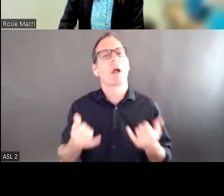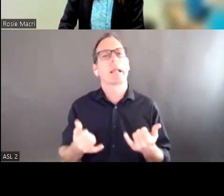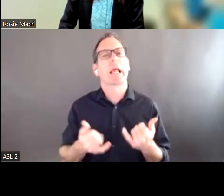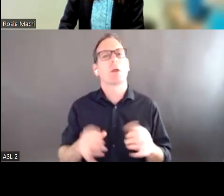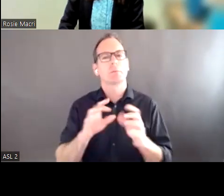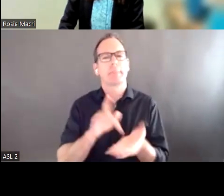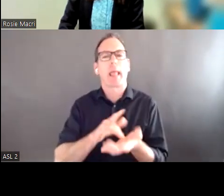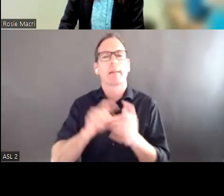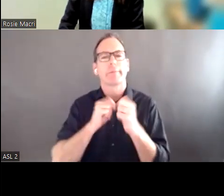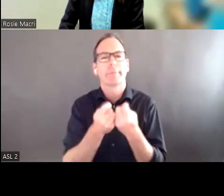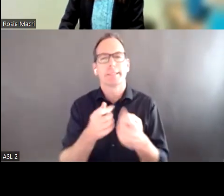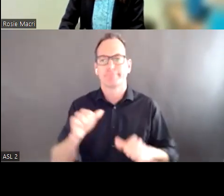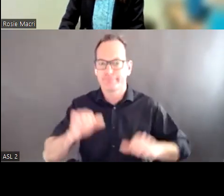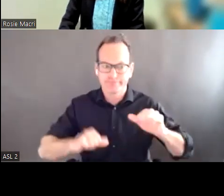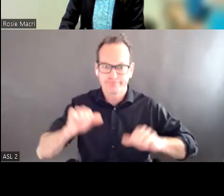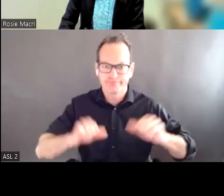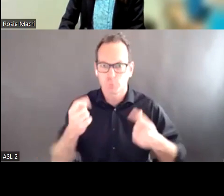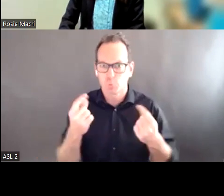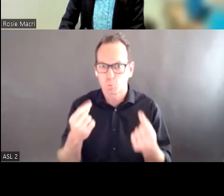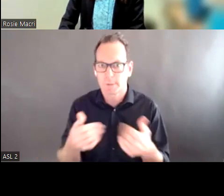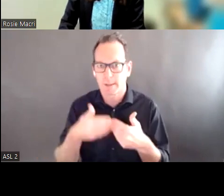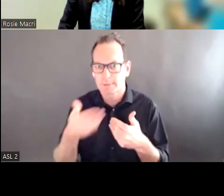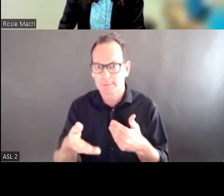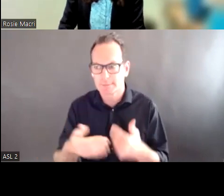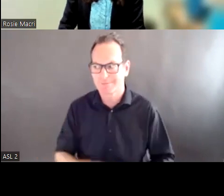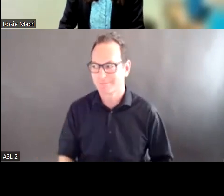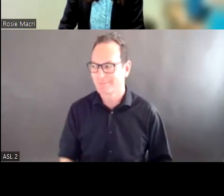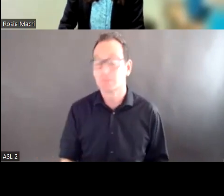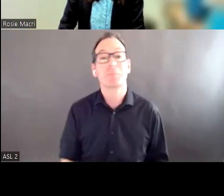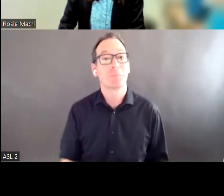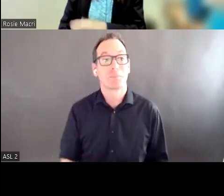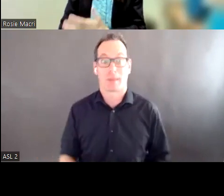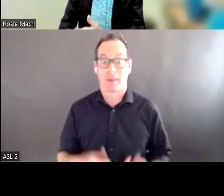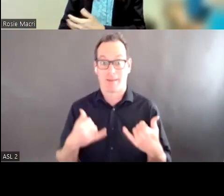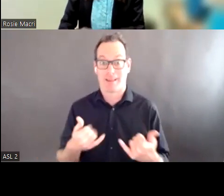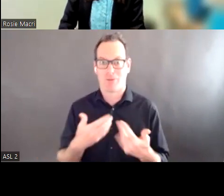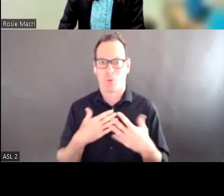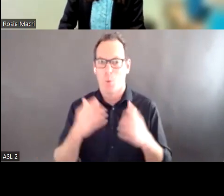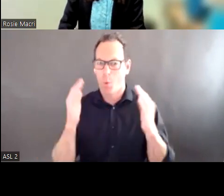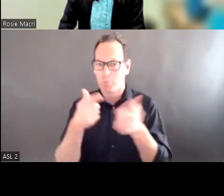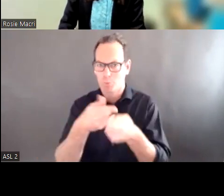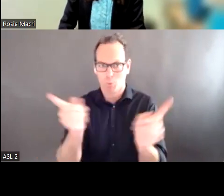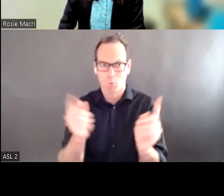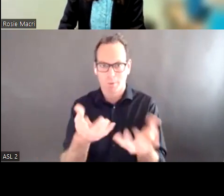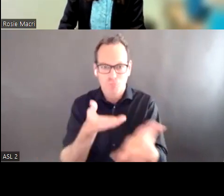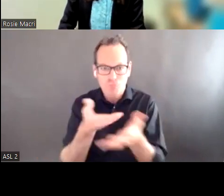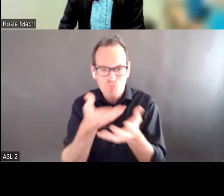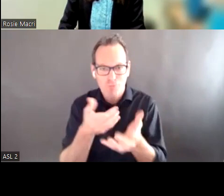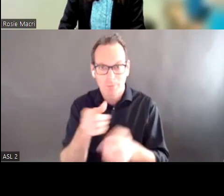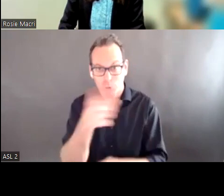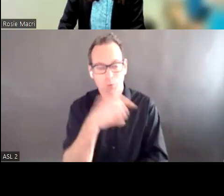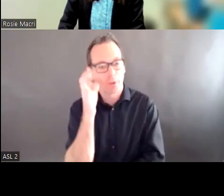is a great opportunity to explore it further. What I thought I'd do here, just to engage you, I know it's the end of the day, you've watched lots